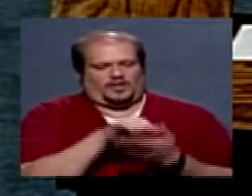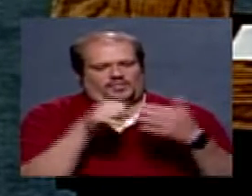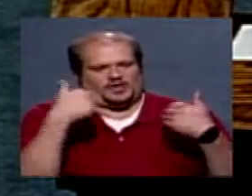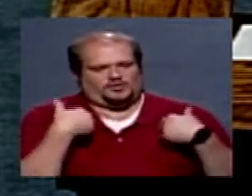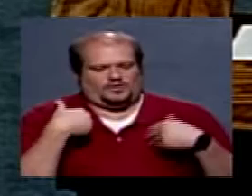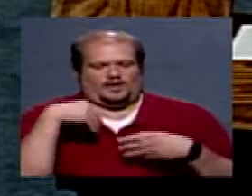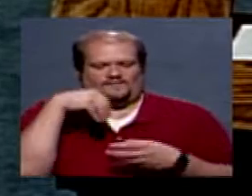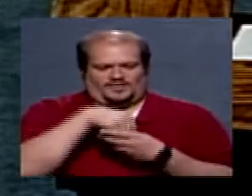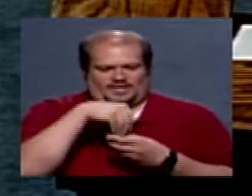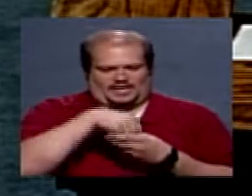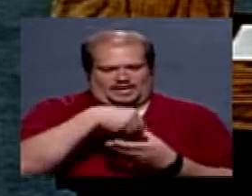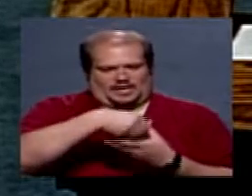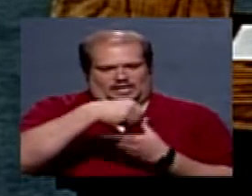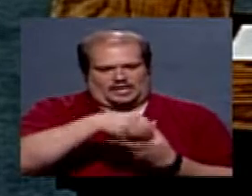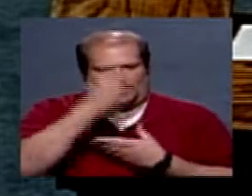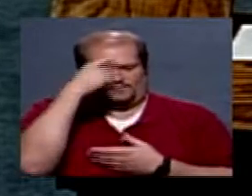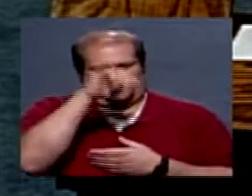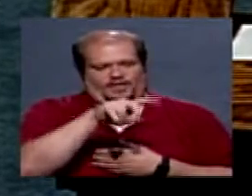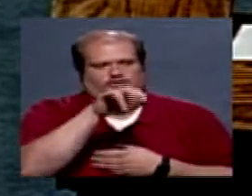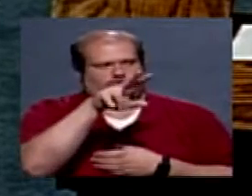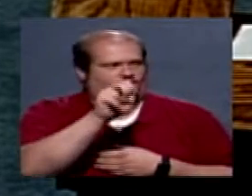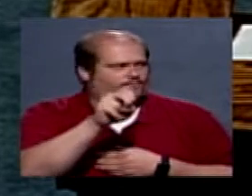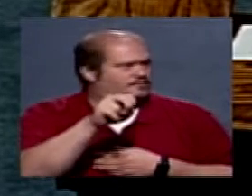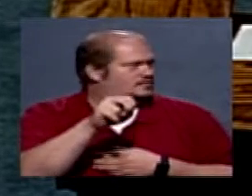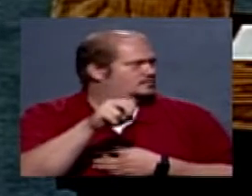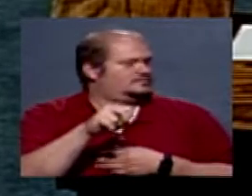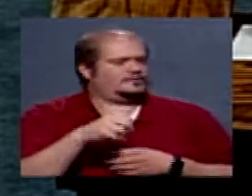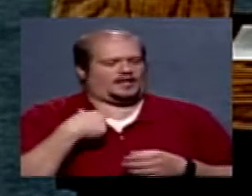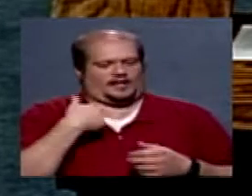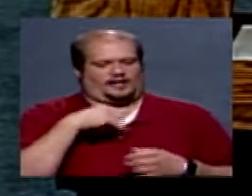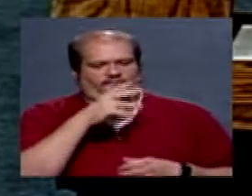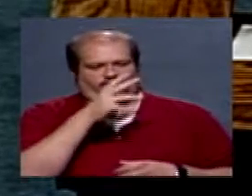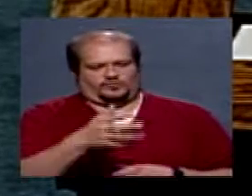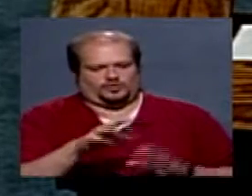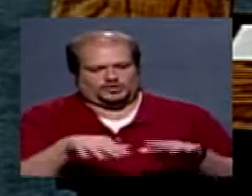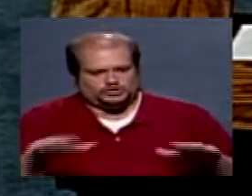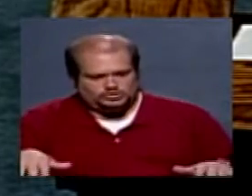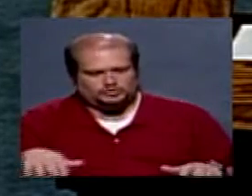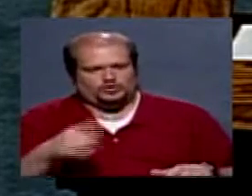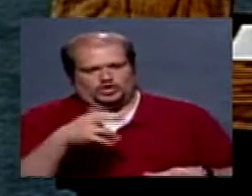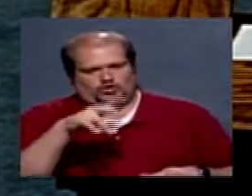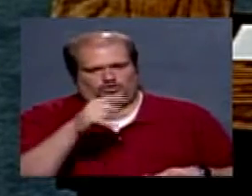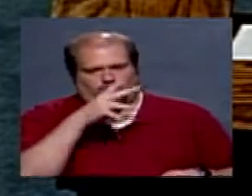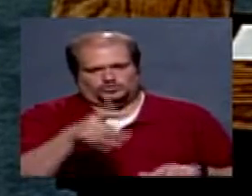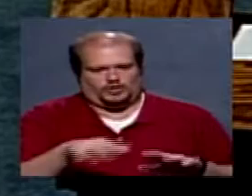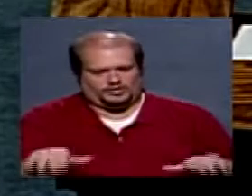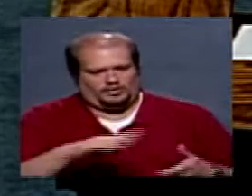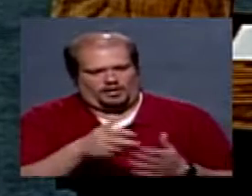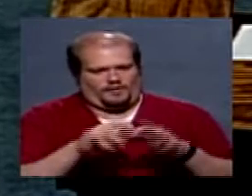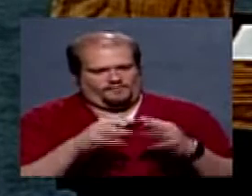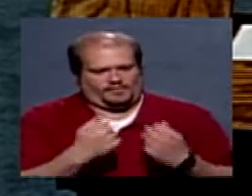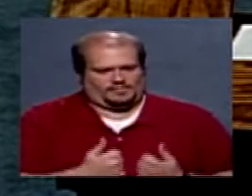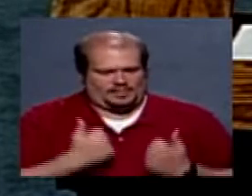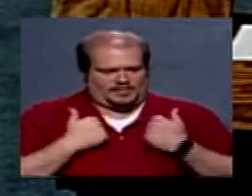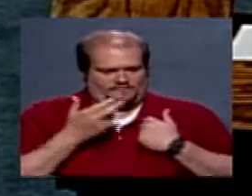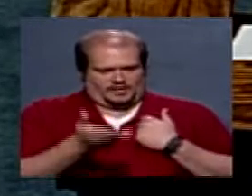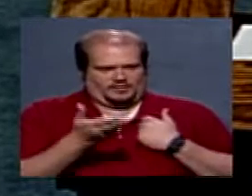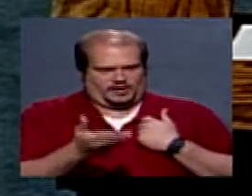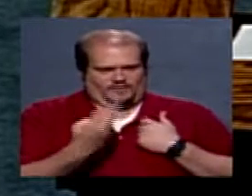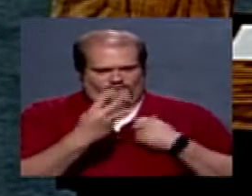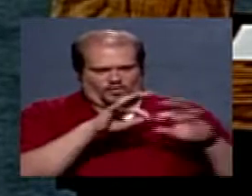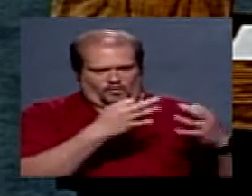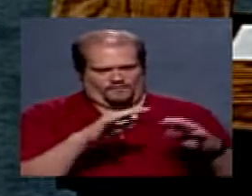have in and out of this drive. I have grandchildren, great-grandchildren, but all family live there now. There's